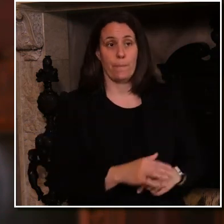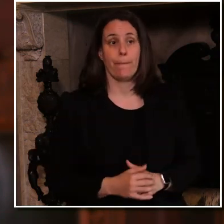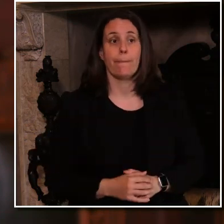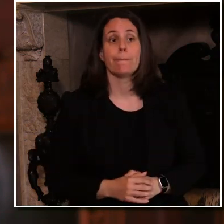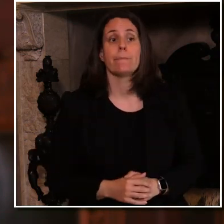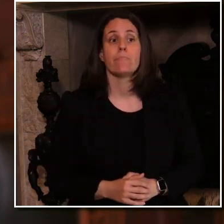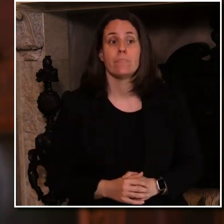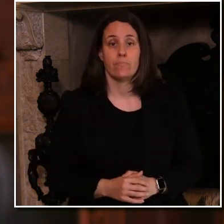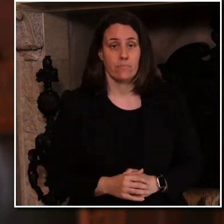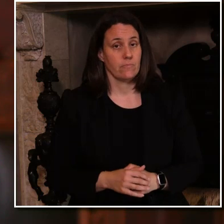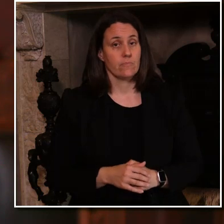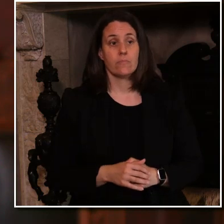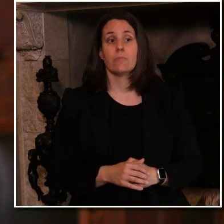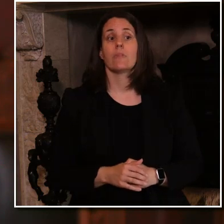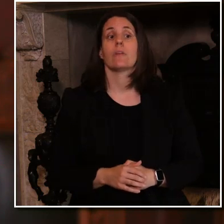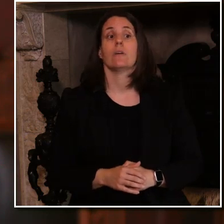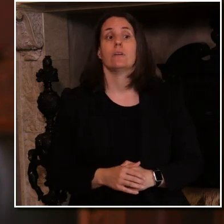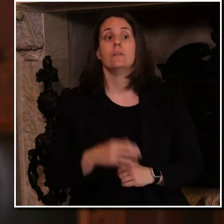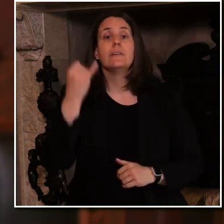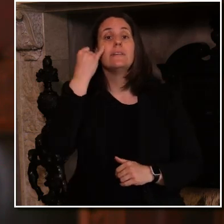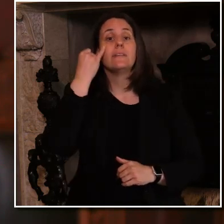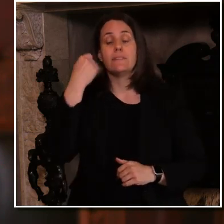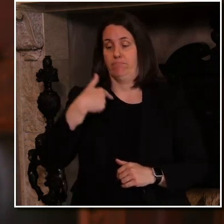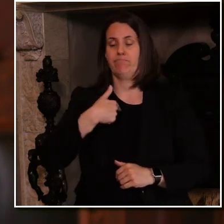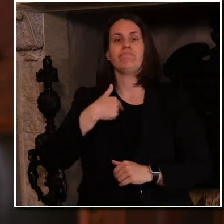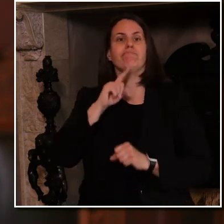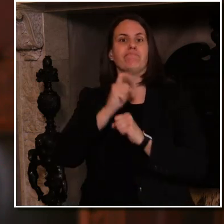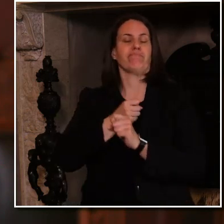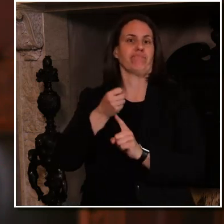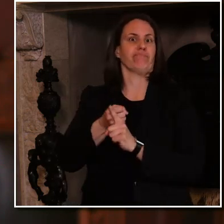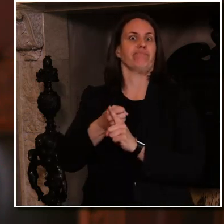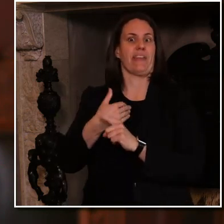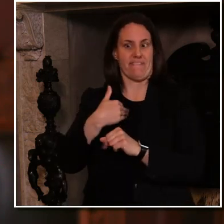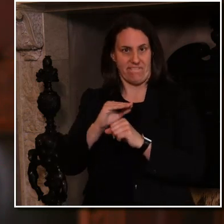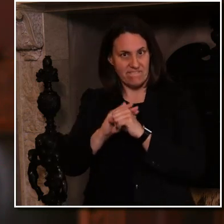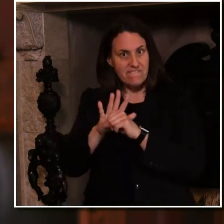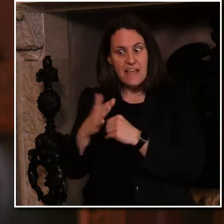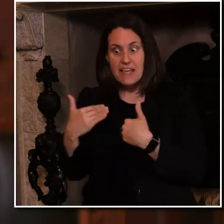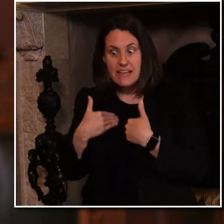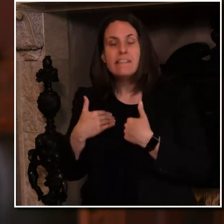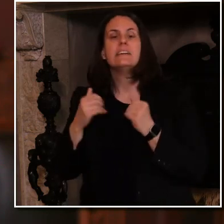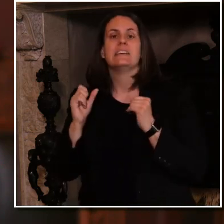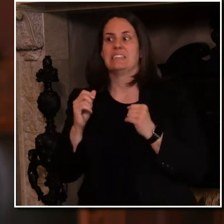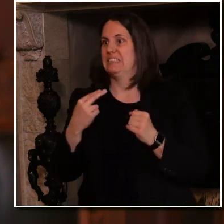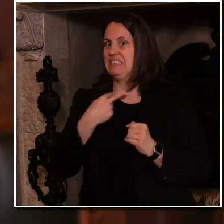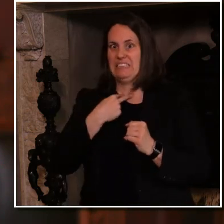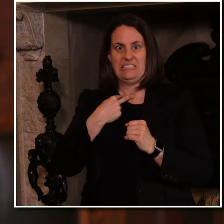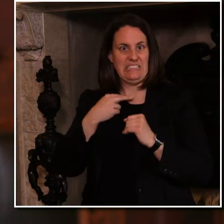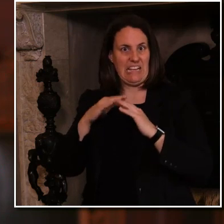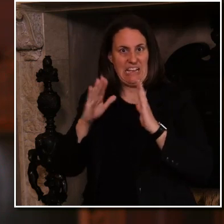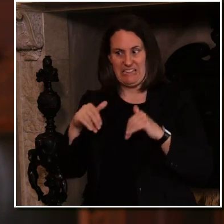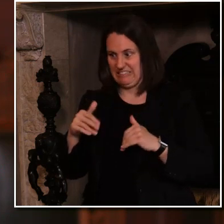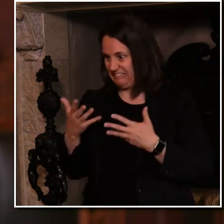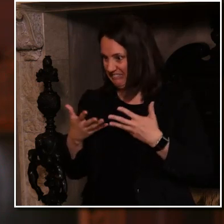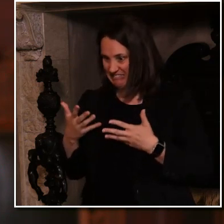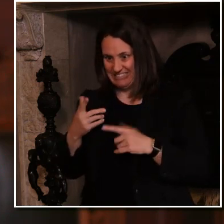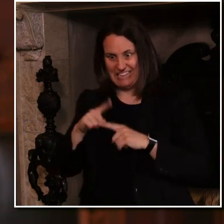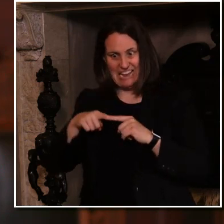Dr. Westergaard said earlier, that they are isolating and out of circulation